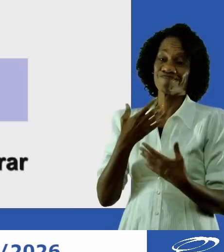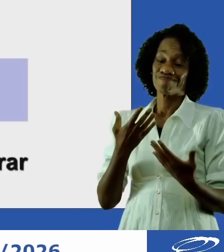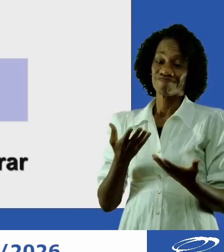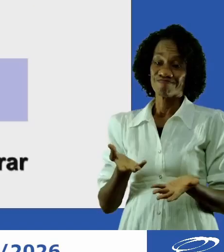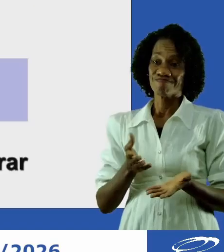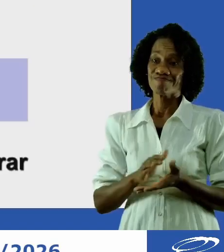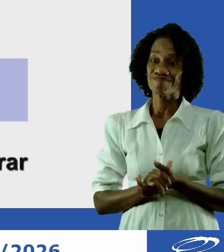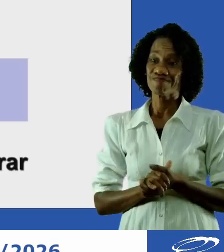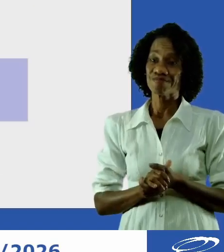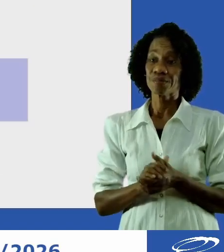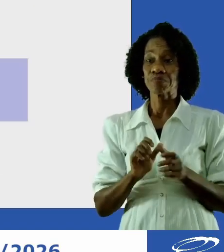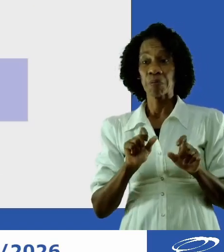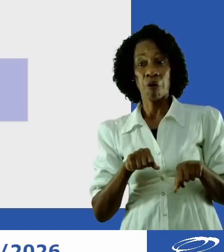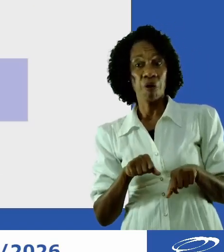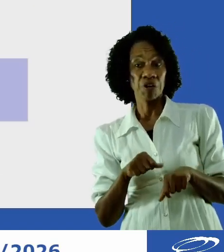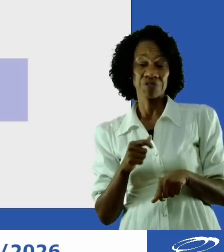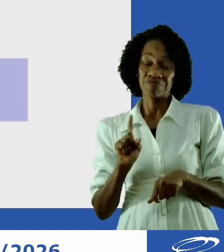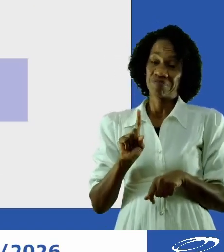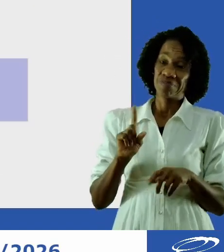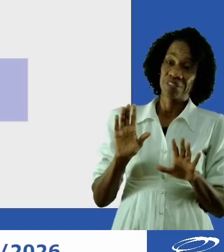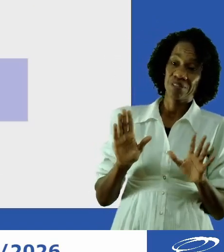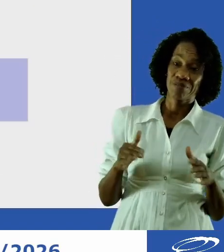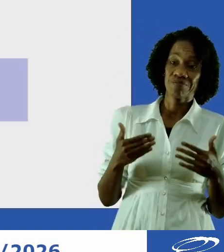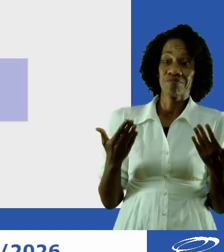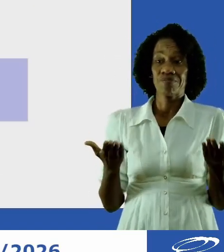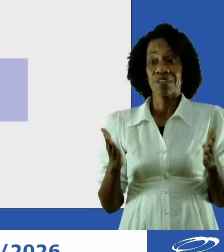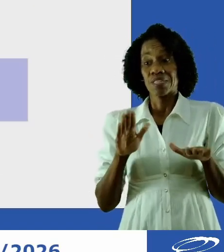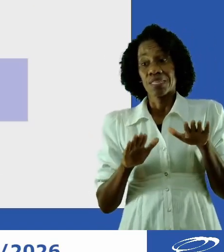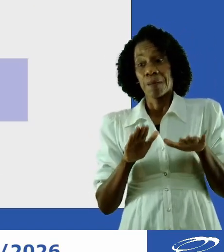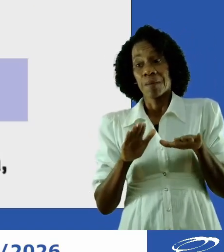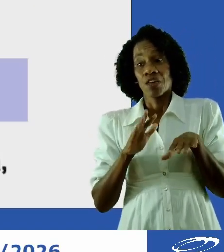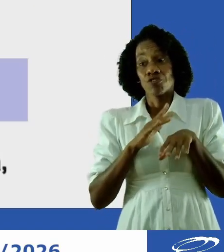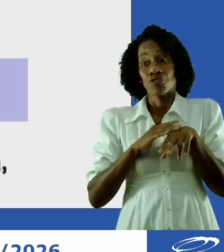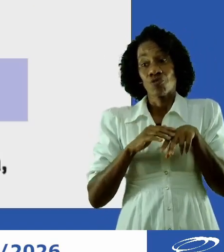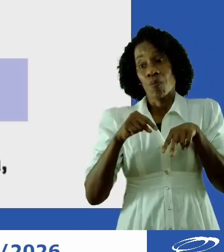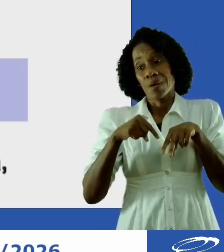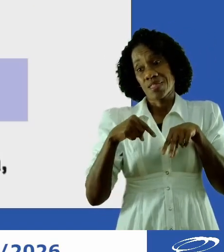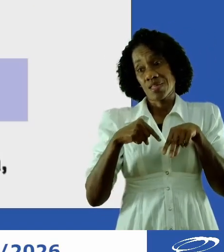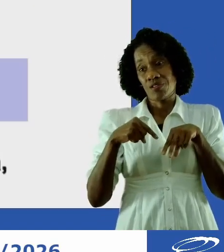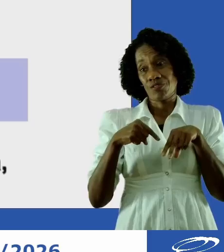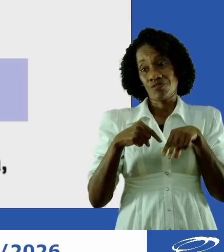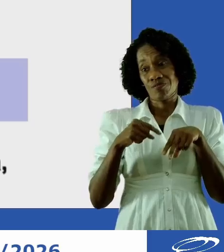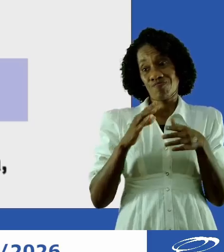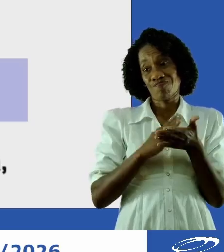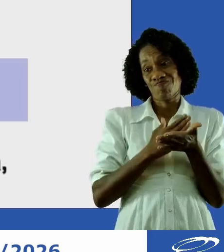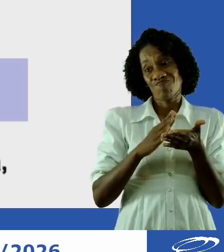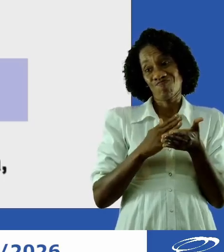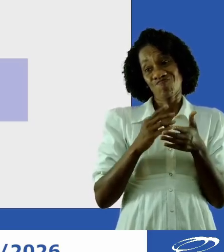this infection. And then here some authors decided to start suppressive therapy,